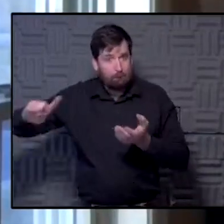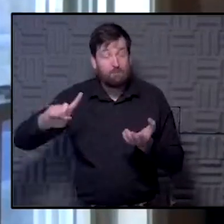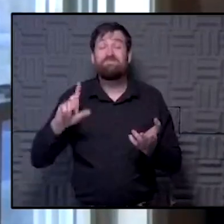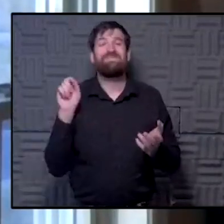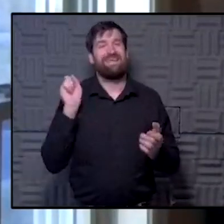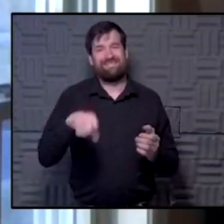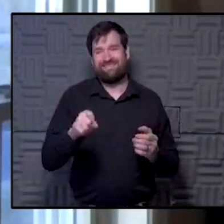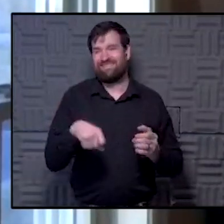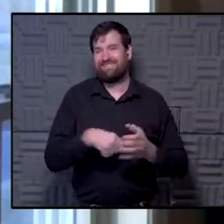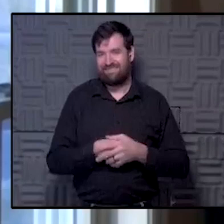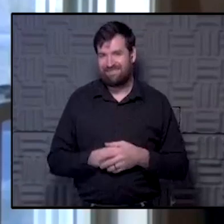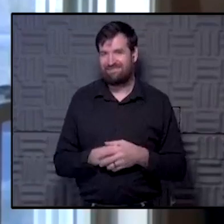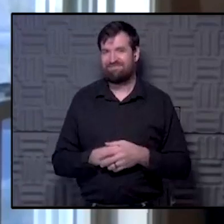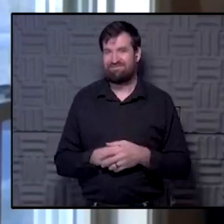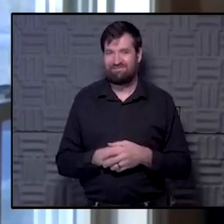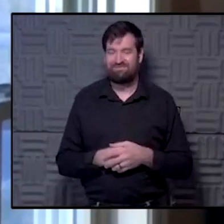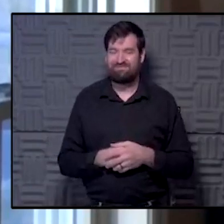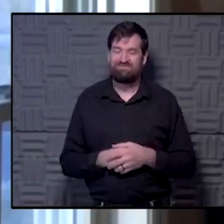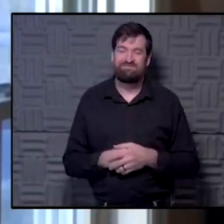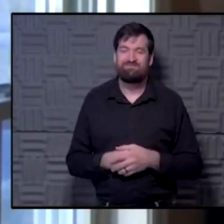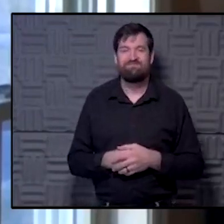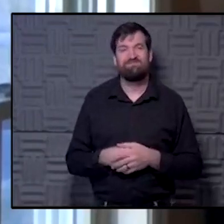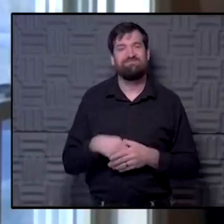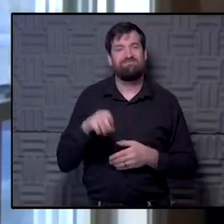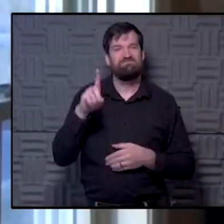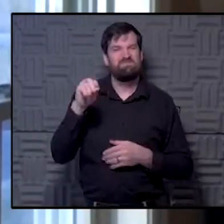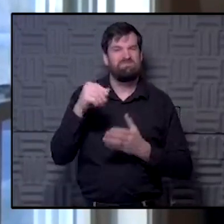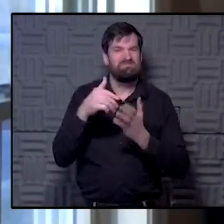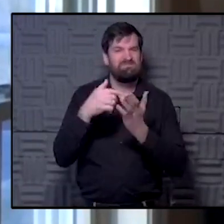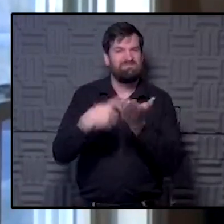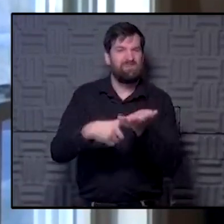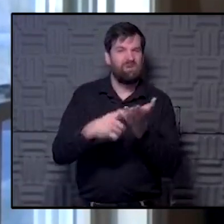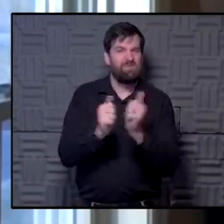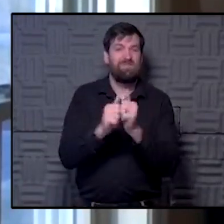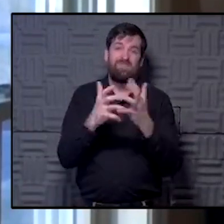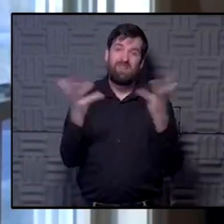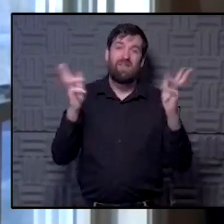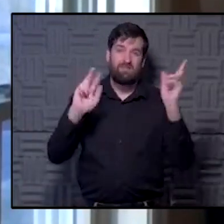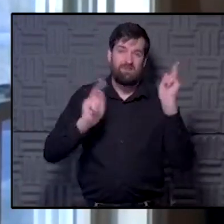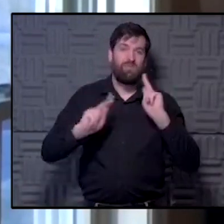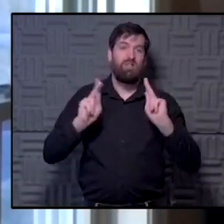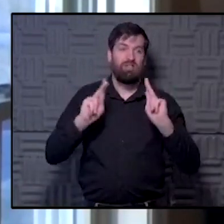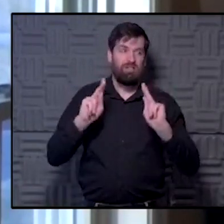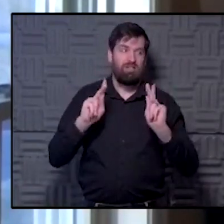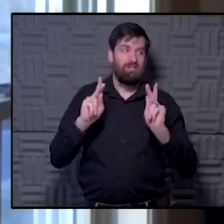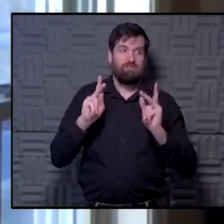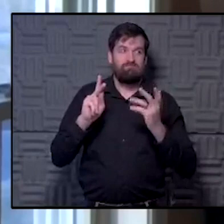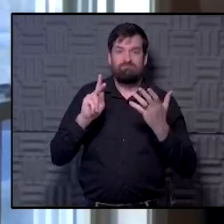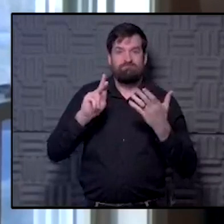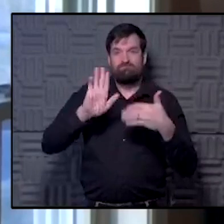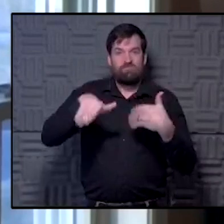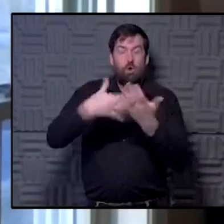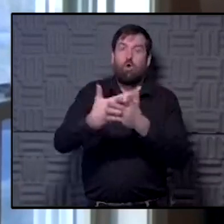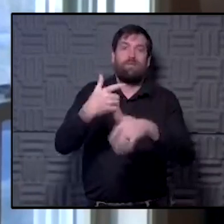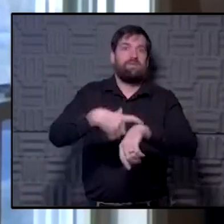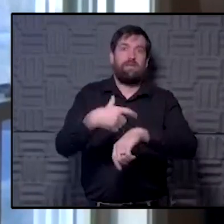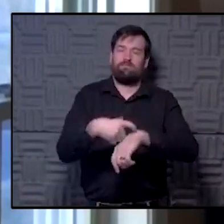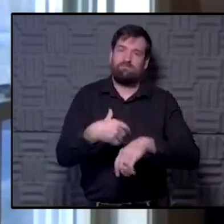Yes, I do. I talk to a lot of people at all times of the day, it feels like.